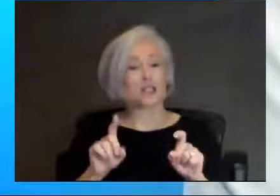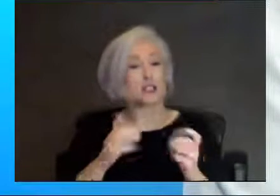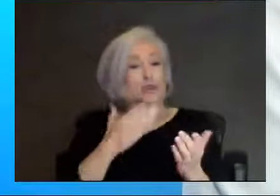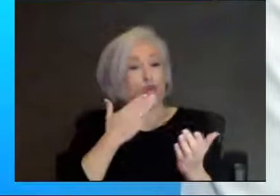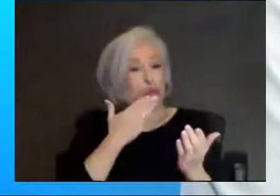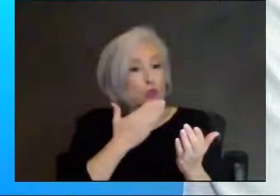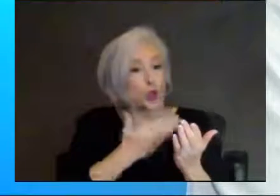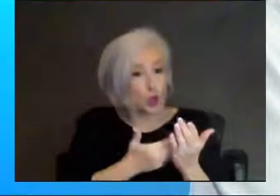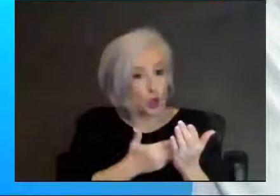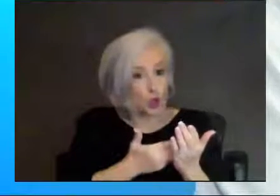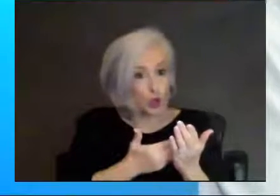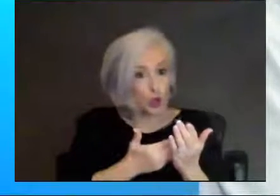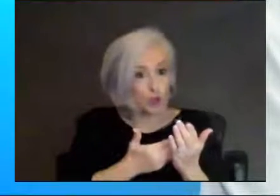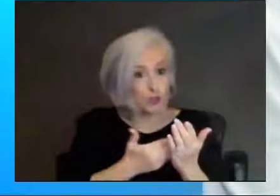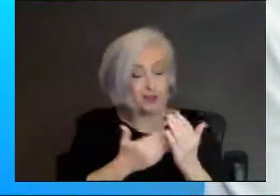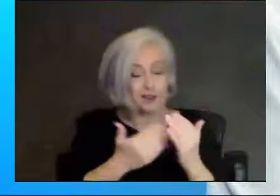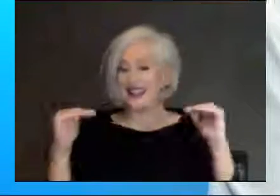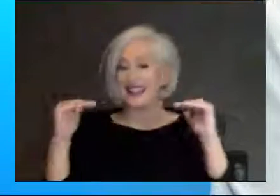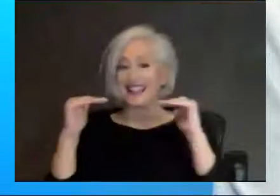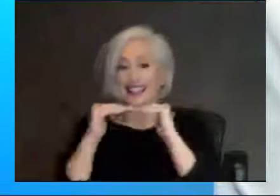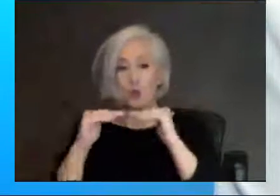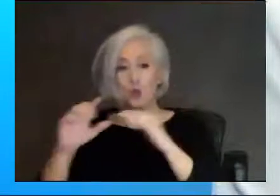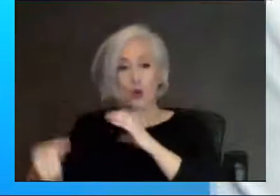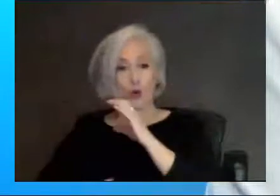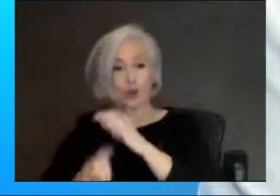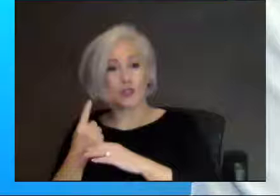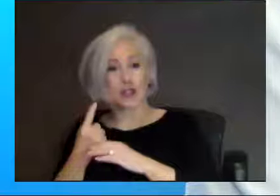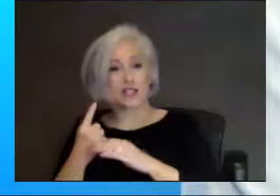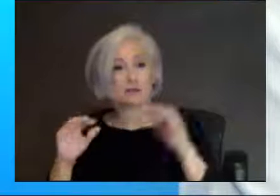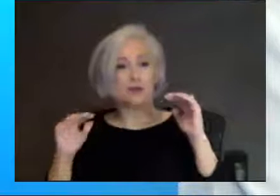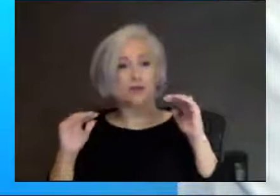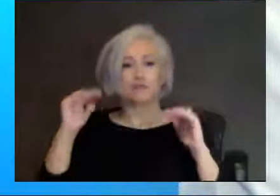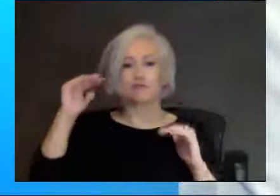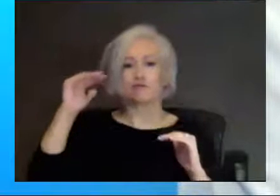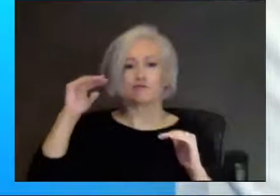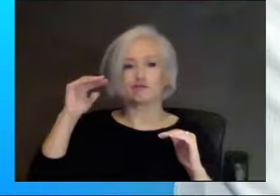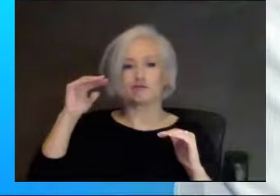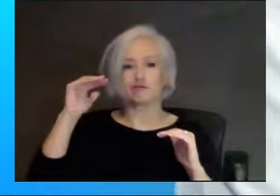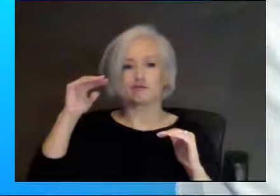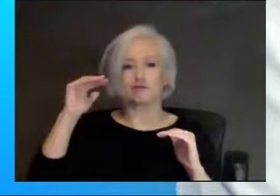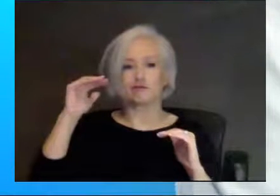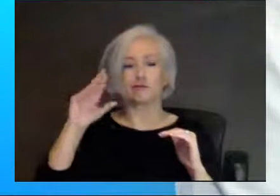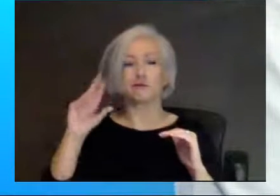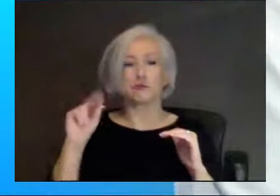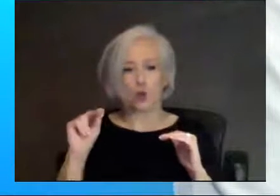as good as colonoscopy, but perhaps that could be a way to